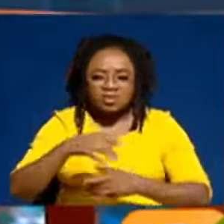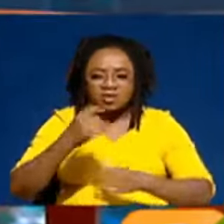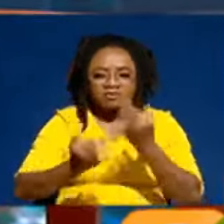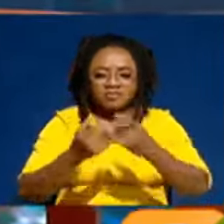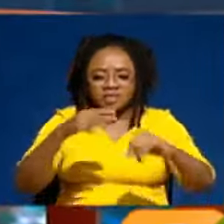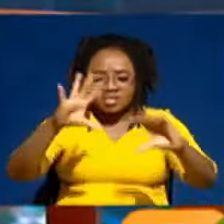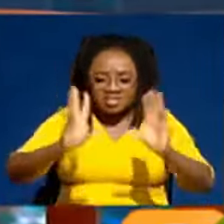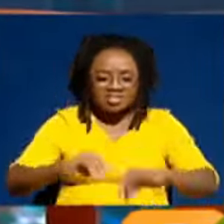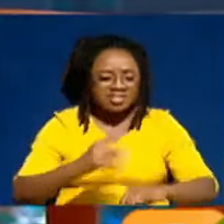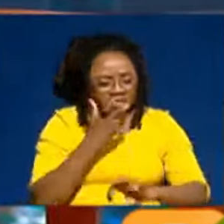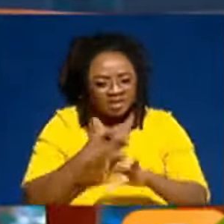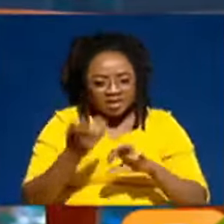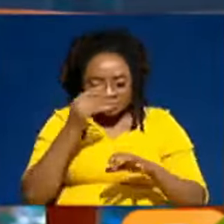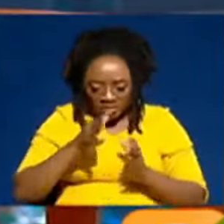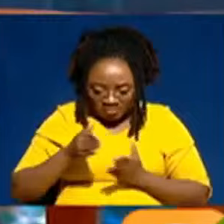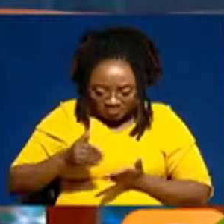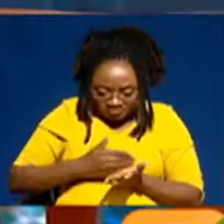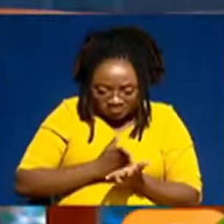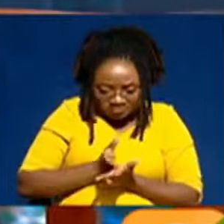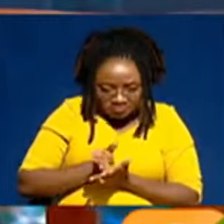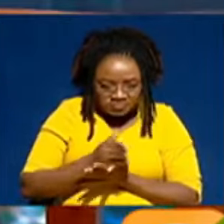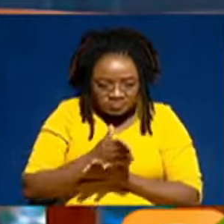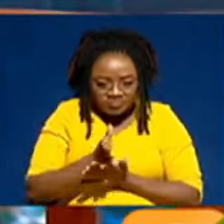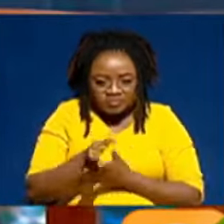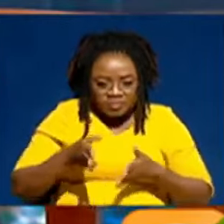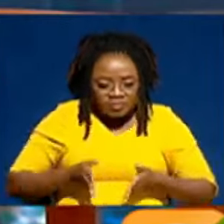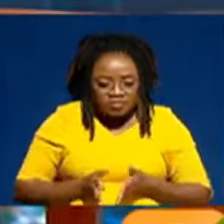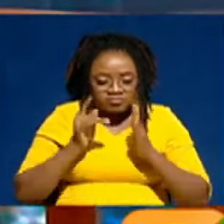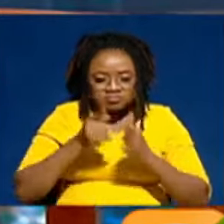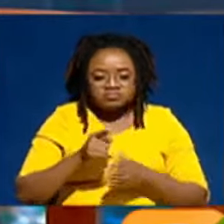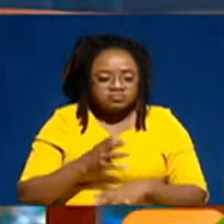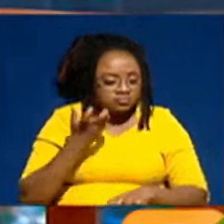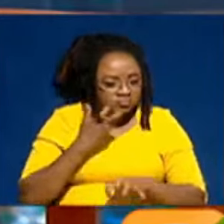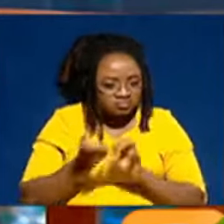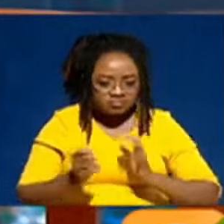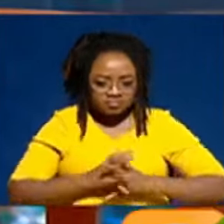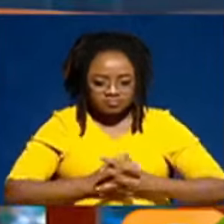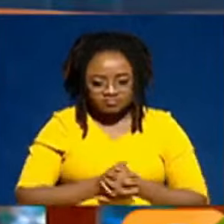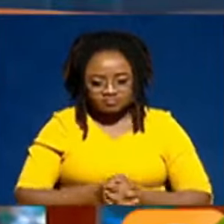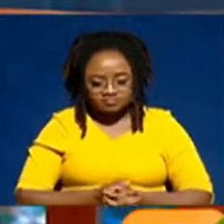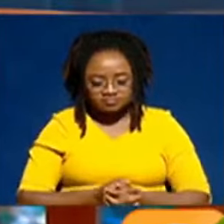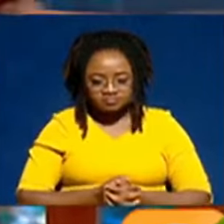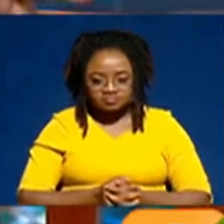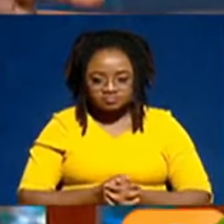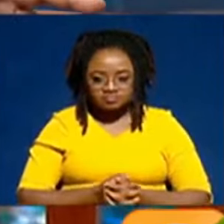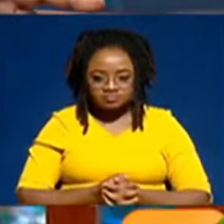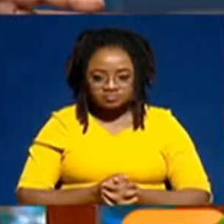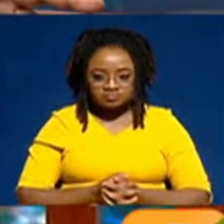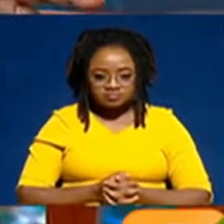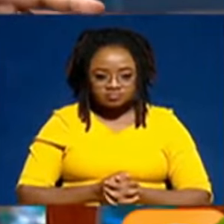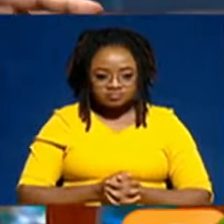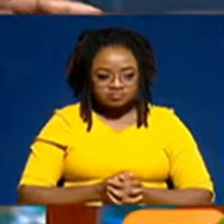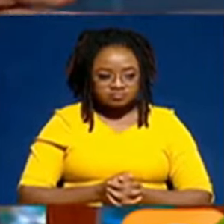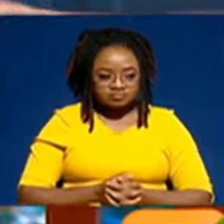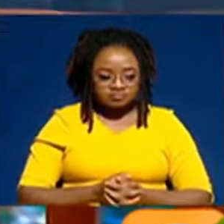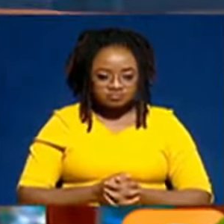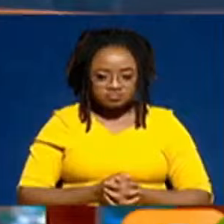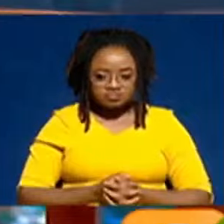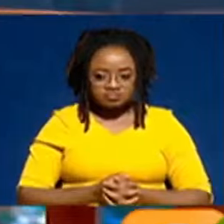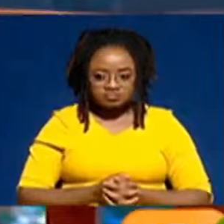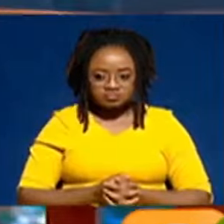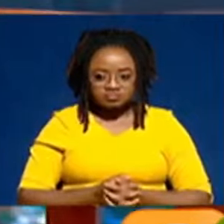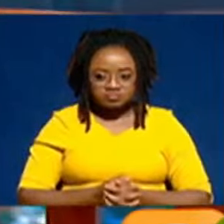fellows, cartels, running petroleum products stations or not have you in certain residential areas. We can't